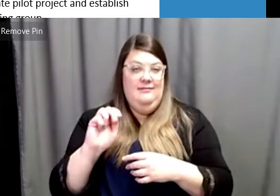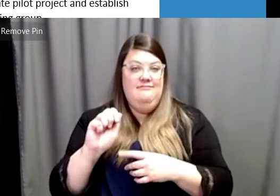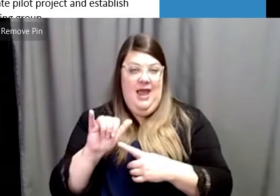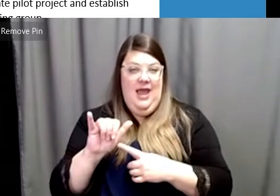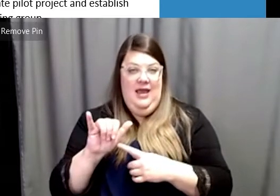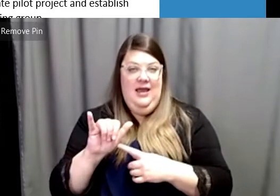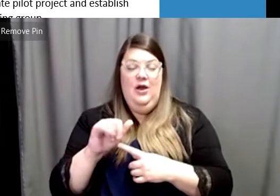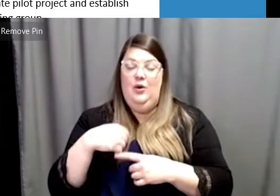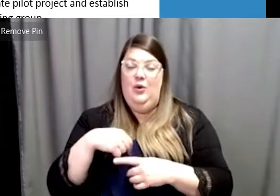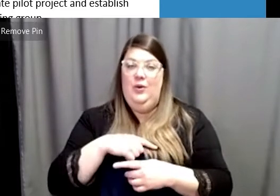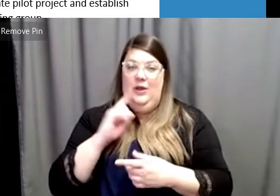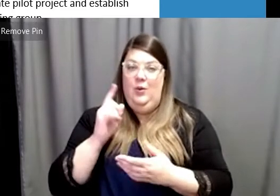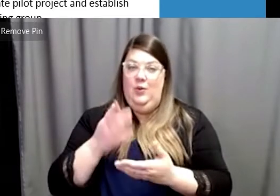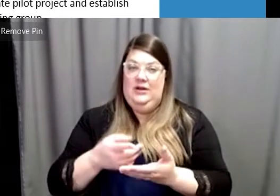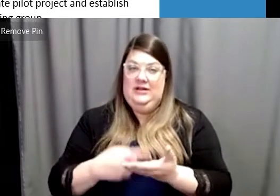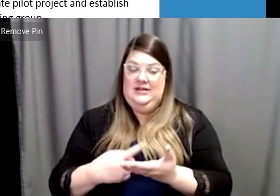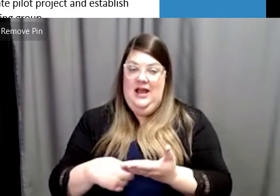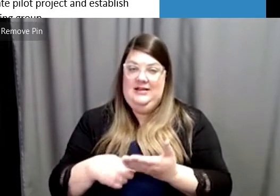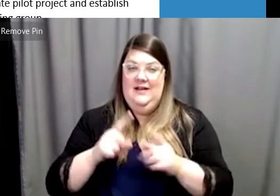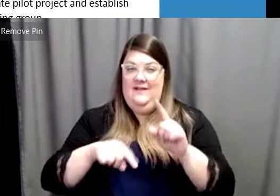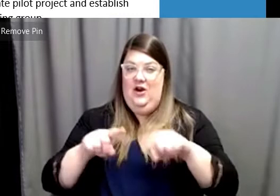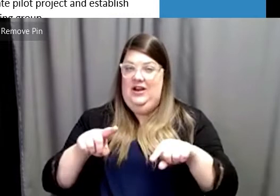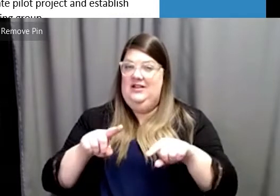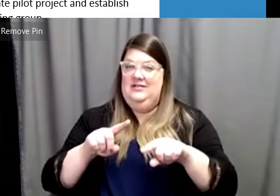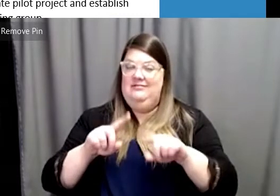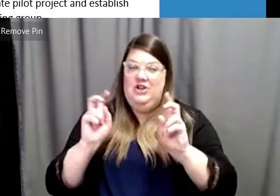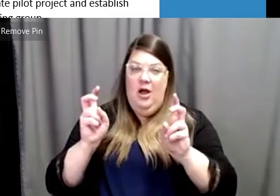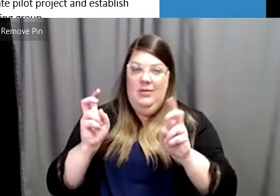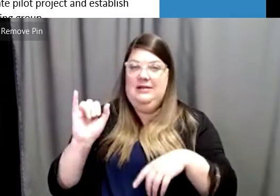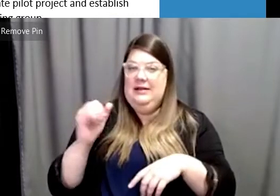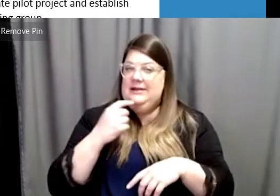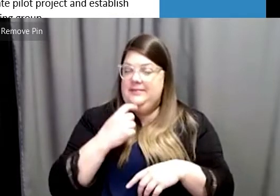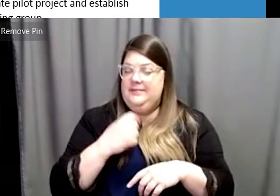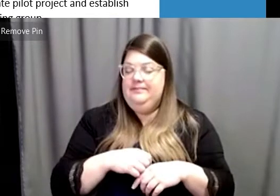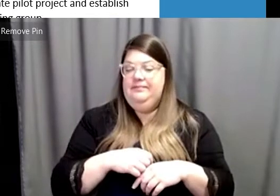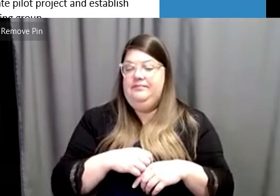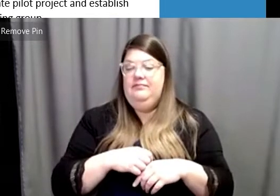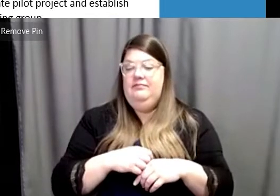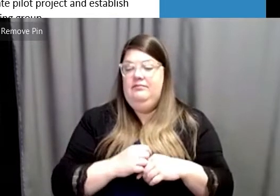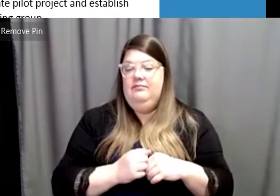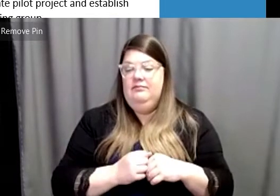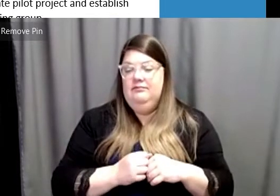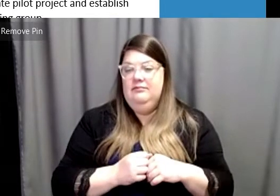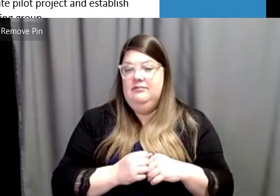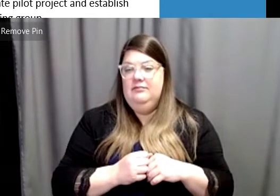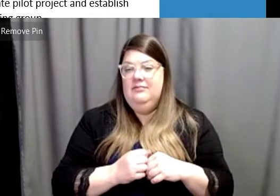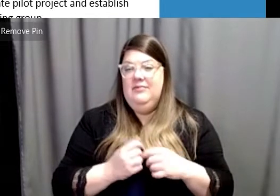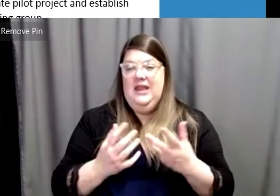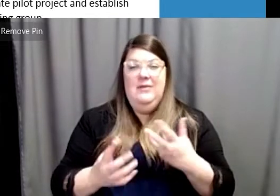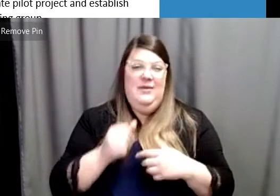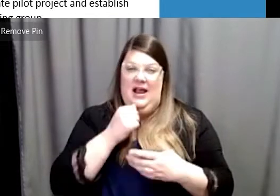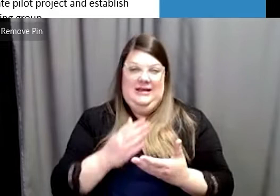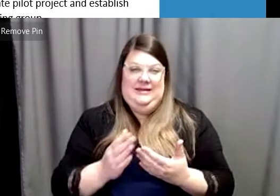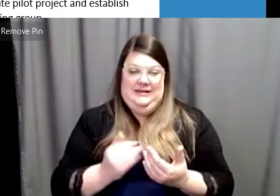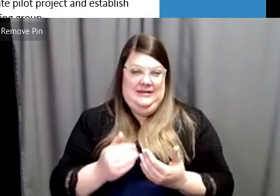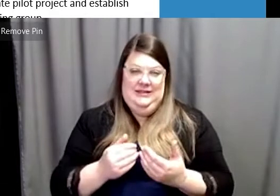will discuss various topics, like I said, that maybe will not be easy,